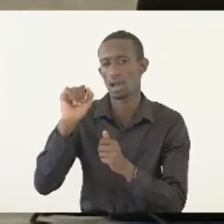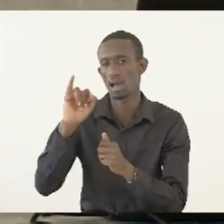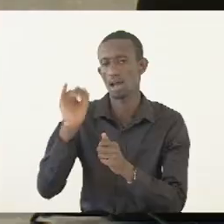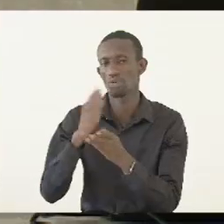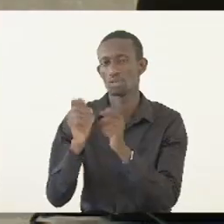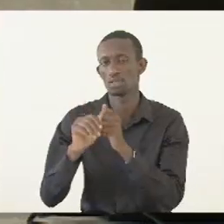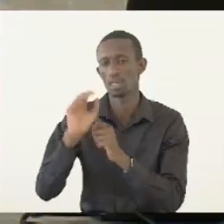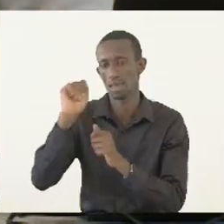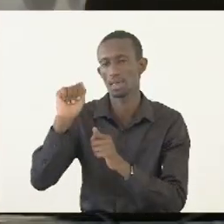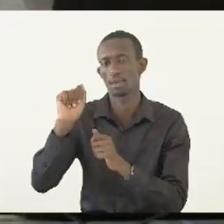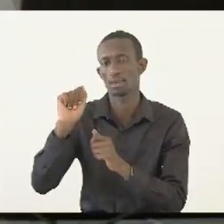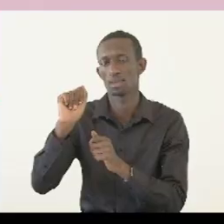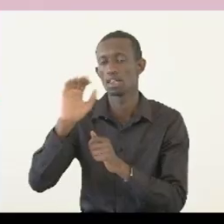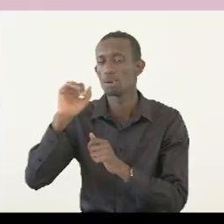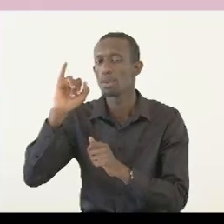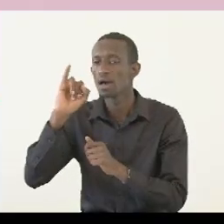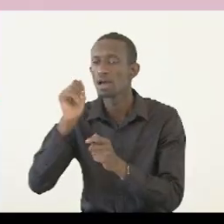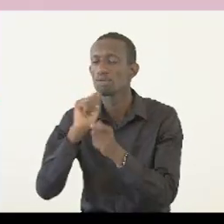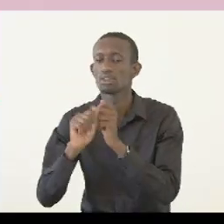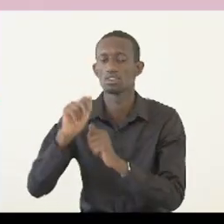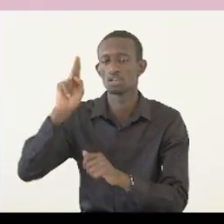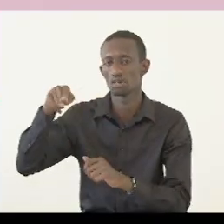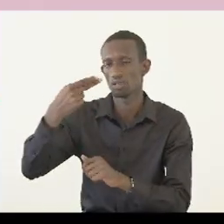Phosphate. And the next particle is